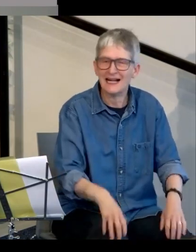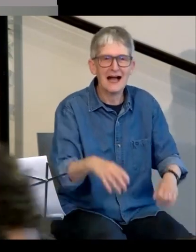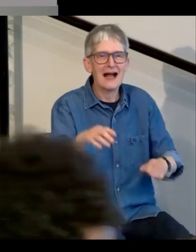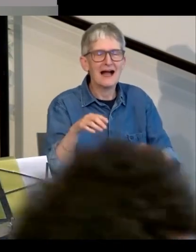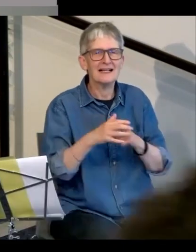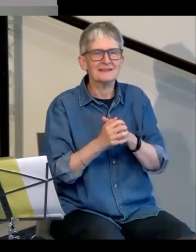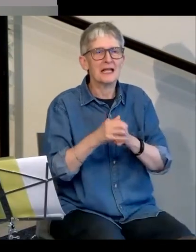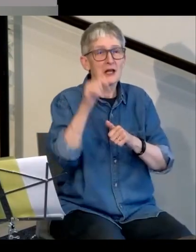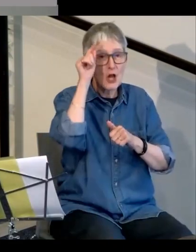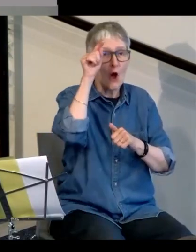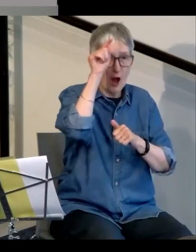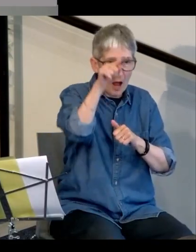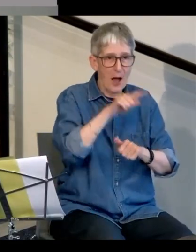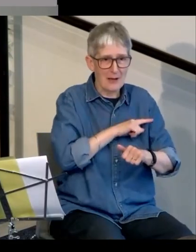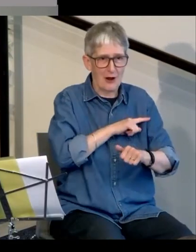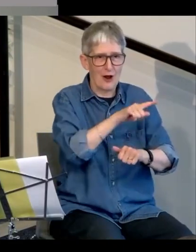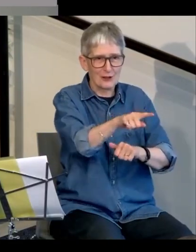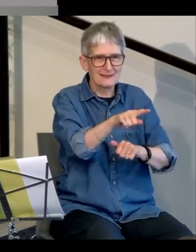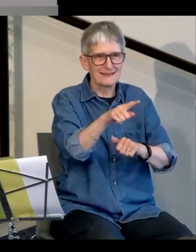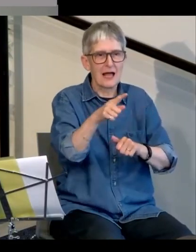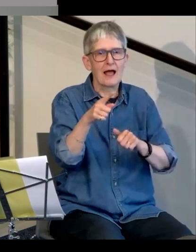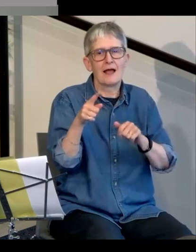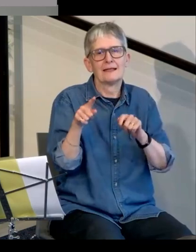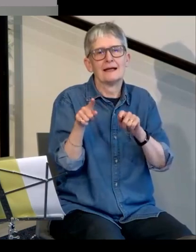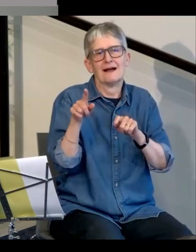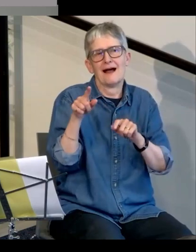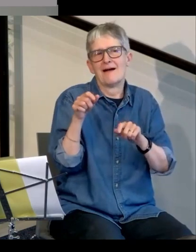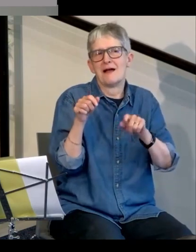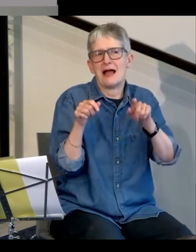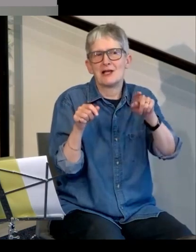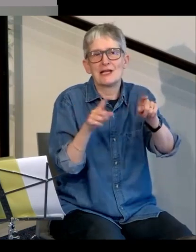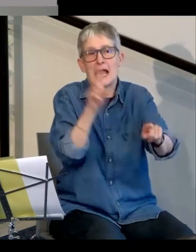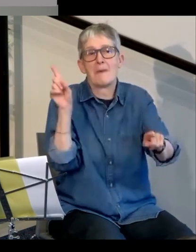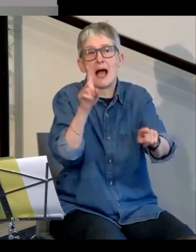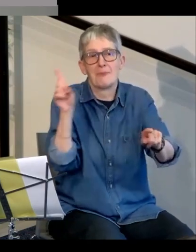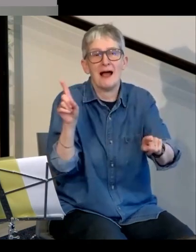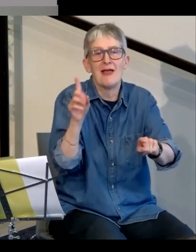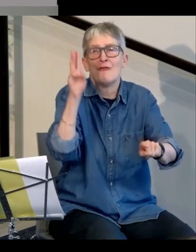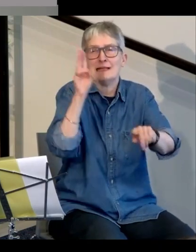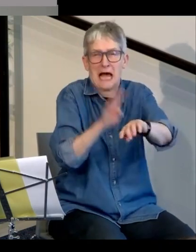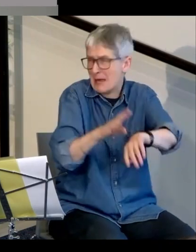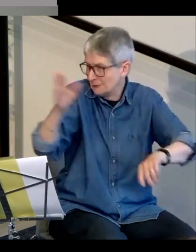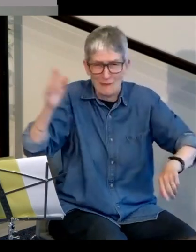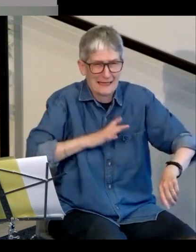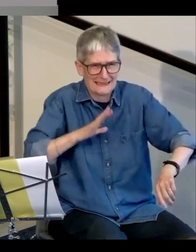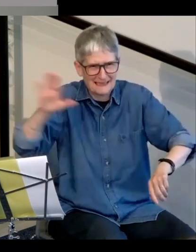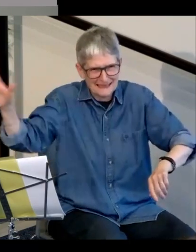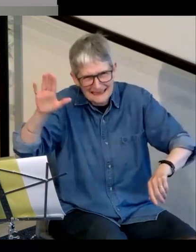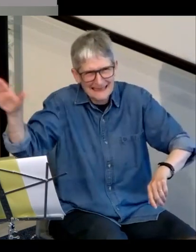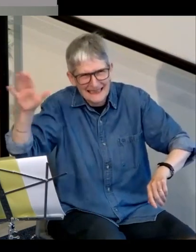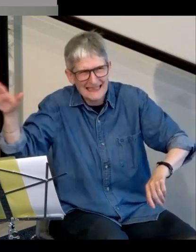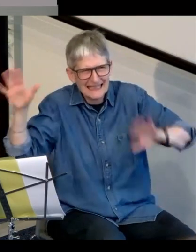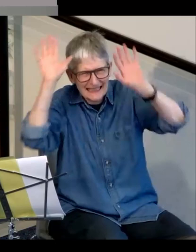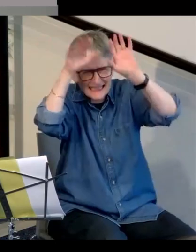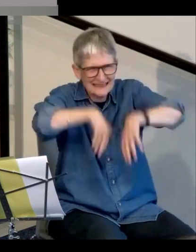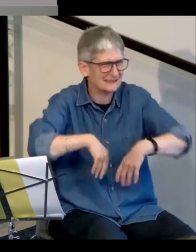son Hudson, so we have great chats. You've been to church about 3 times. That would be a record in terms of becoming member. We're going to get you soon. Don't worry about